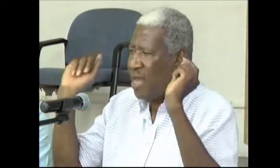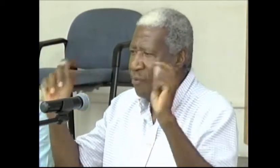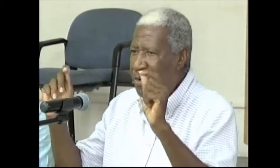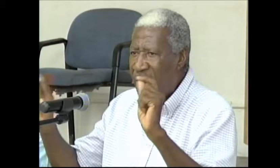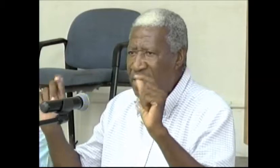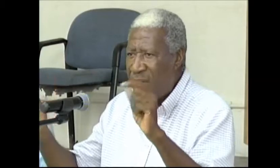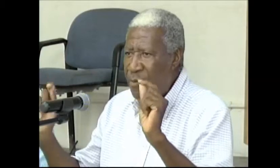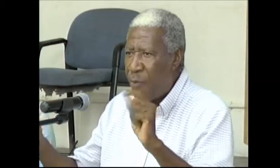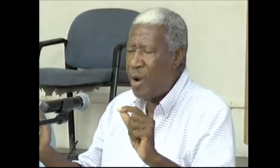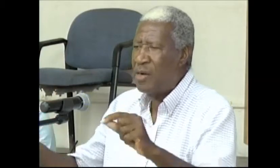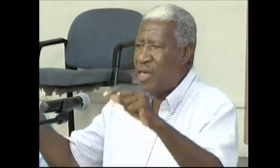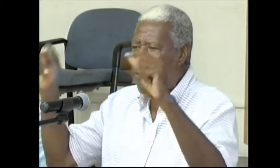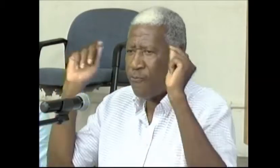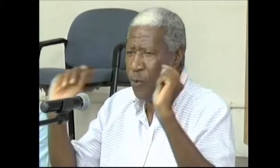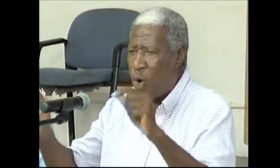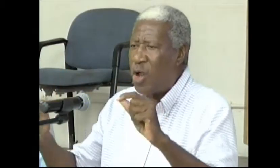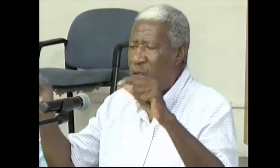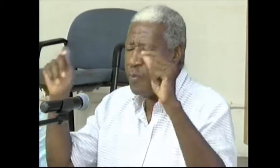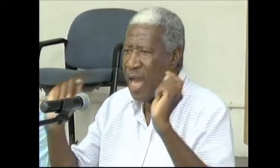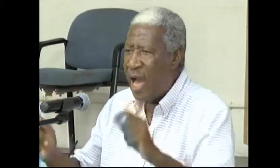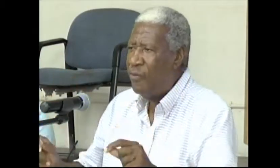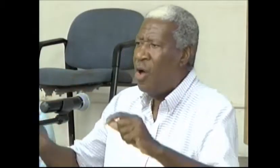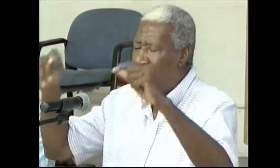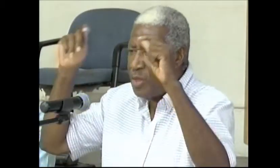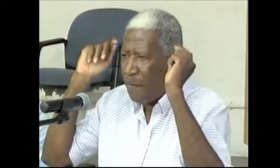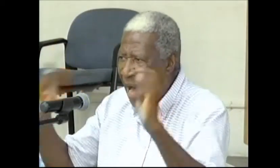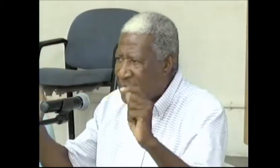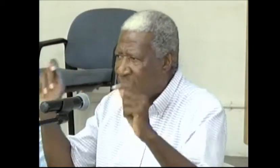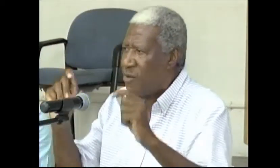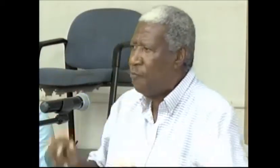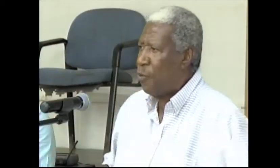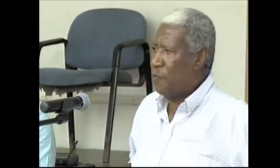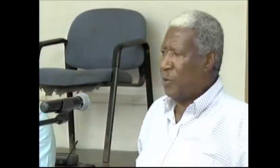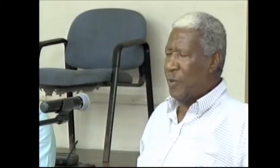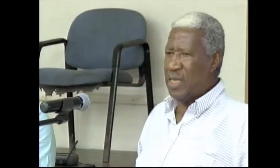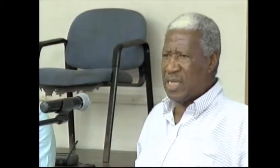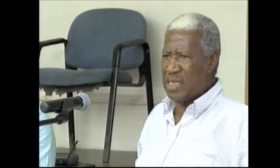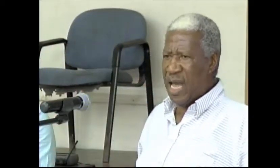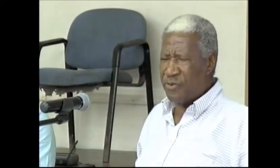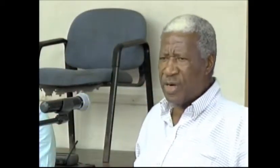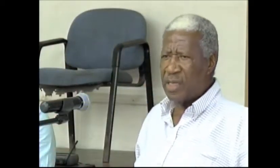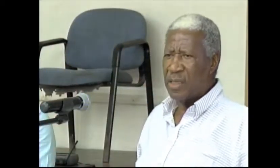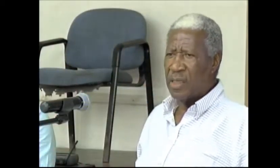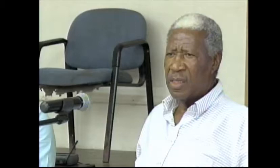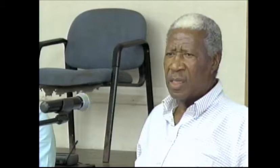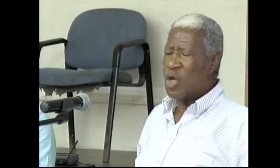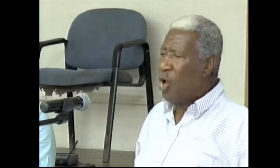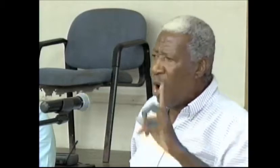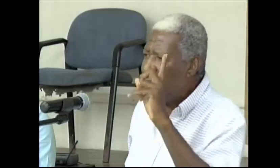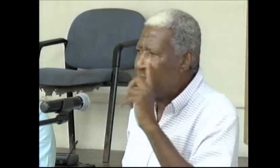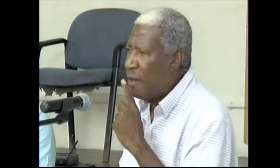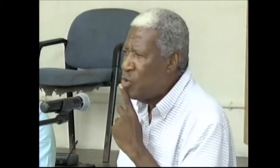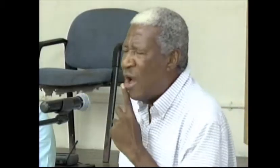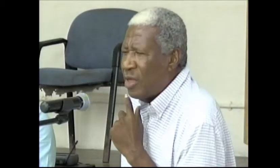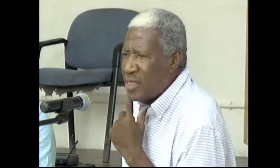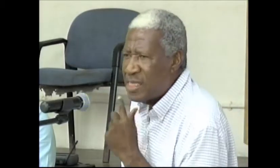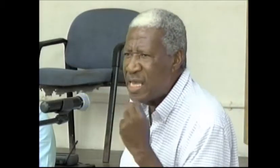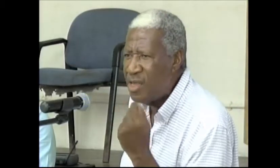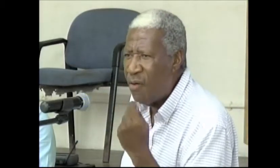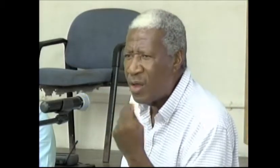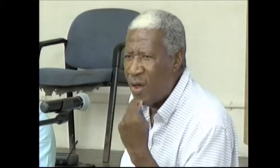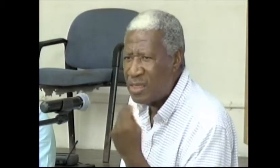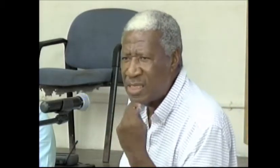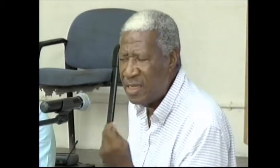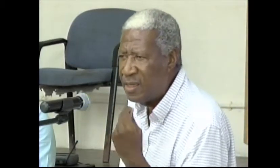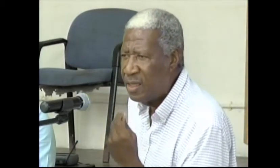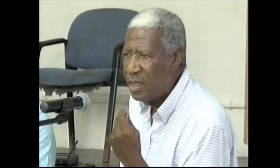that the Democratic Labour Party have fought on behalf of the masses of poor people in this country. You know what has happened? You ever sit